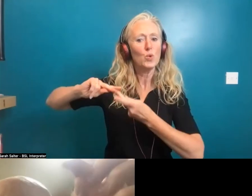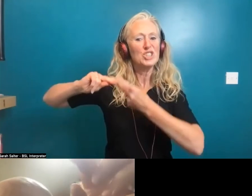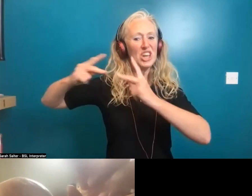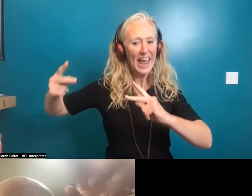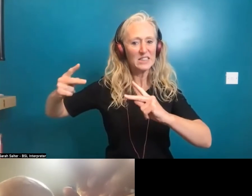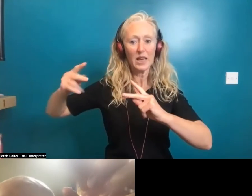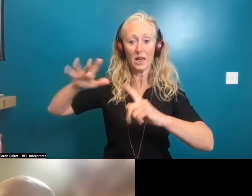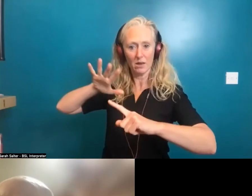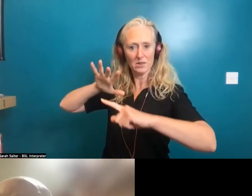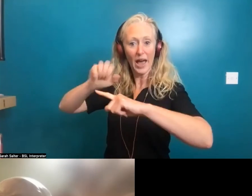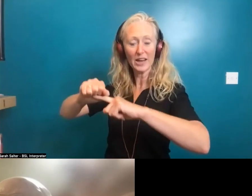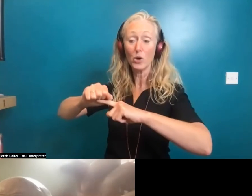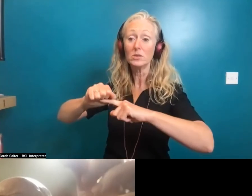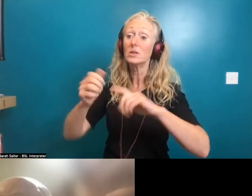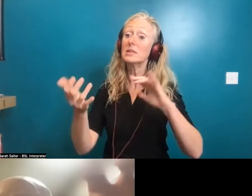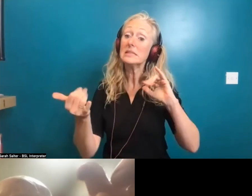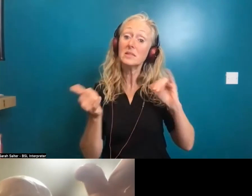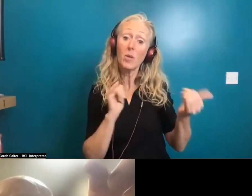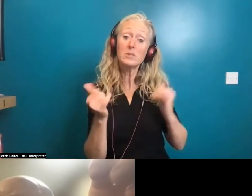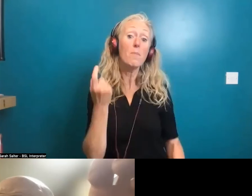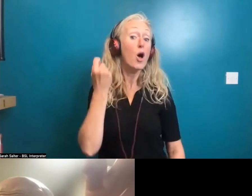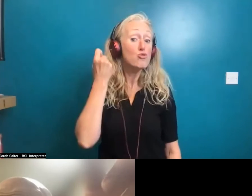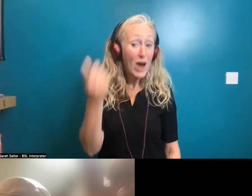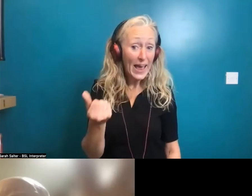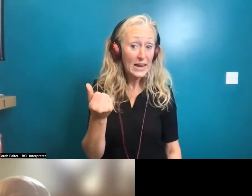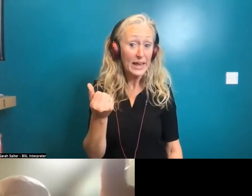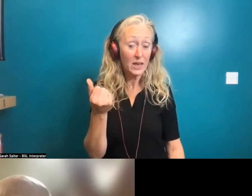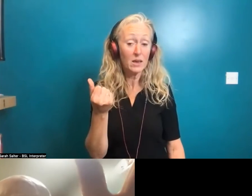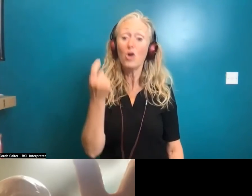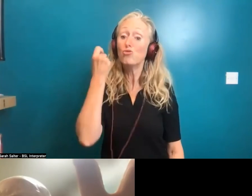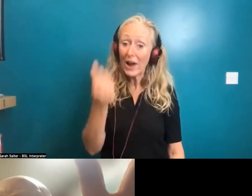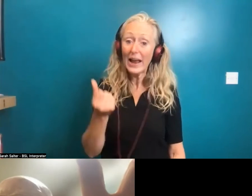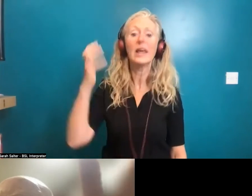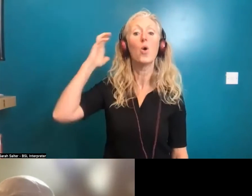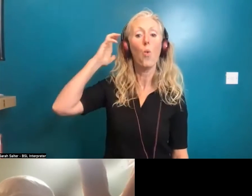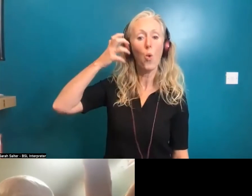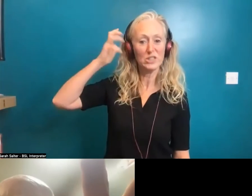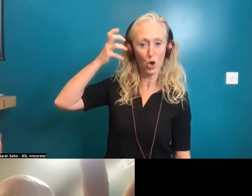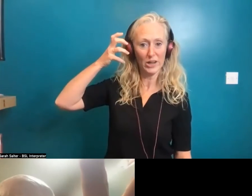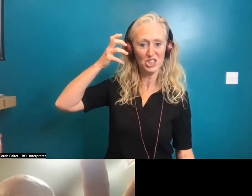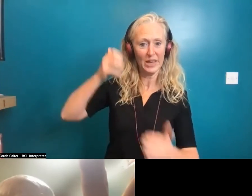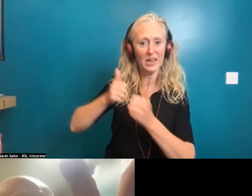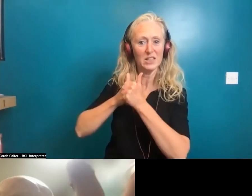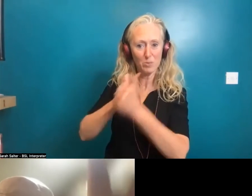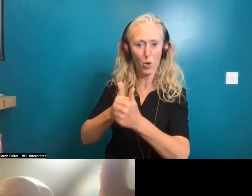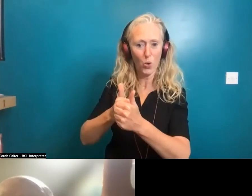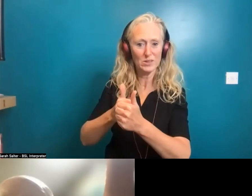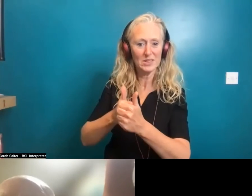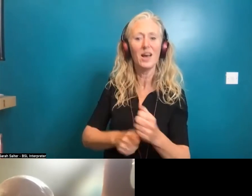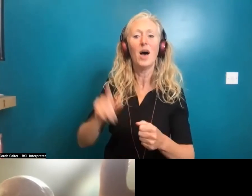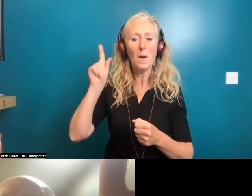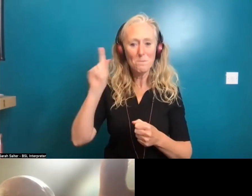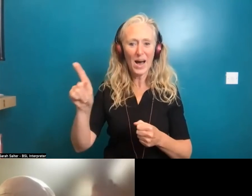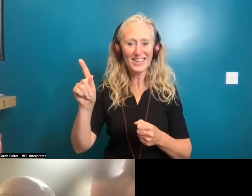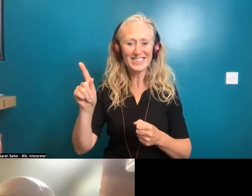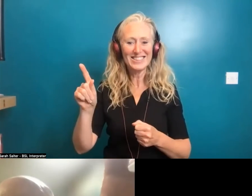Sometimes, rarely, it's audiology support. Wahida's particular interest is actually vestibular function, and many units